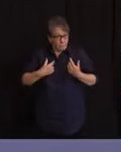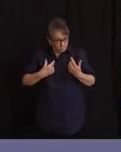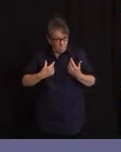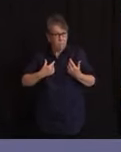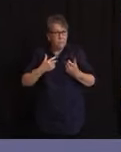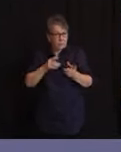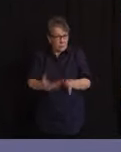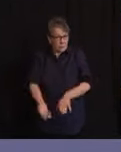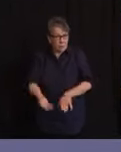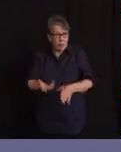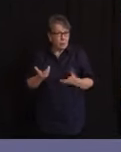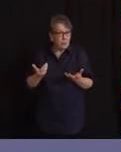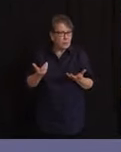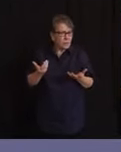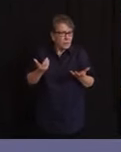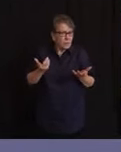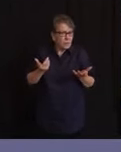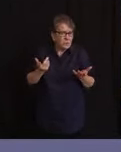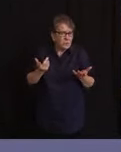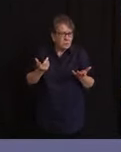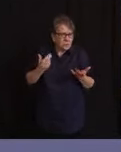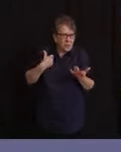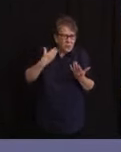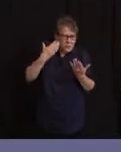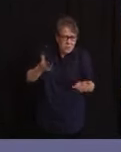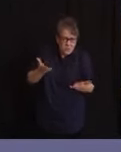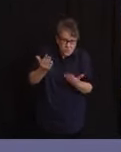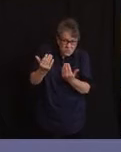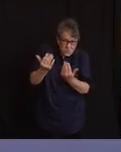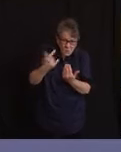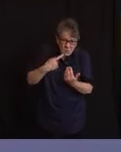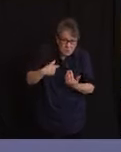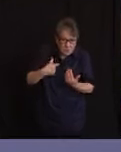Judy, I'll start, and you want to come in?